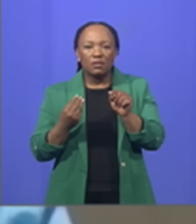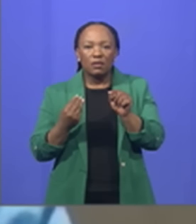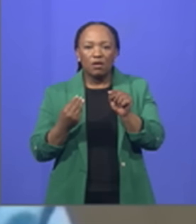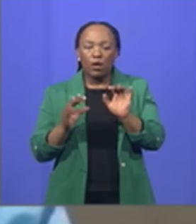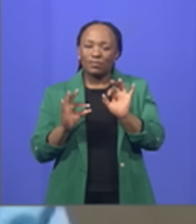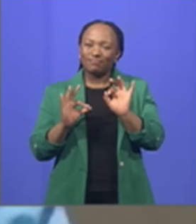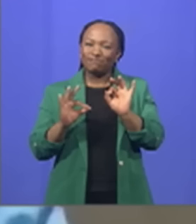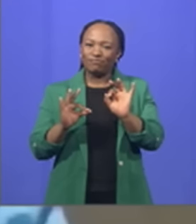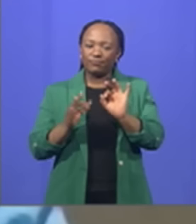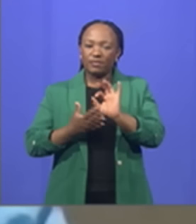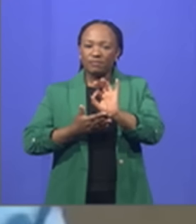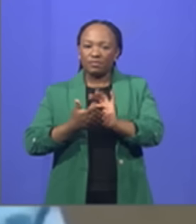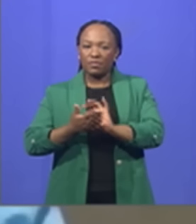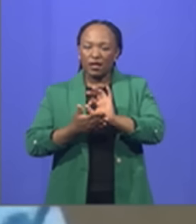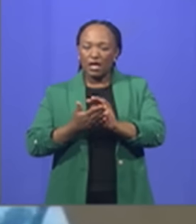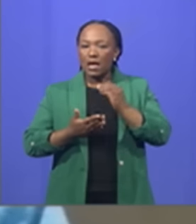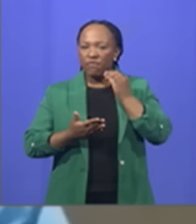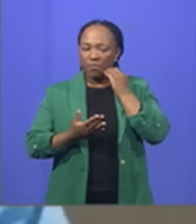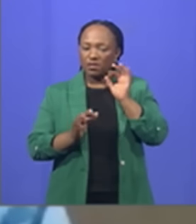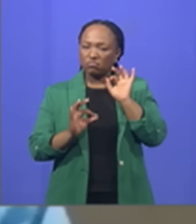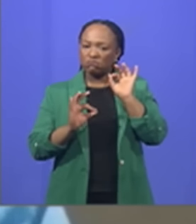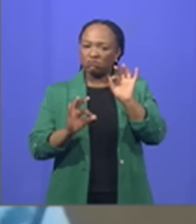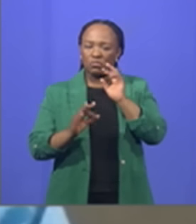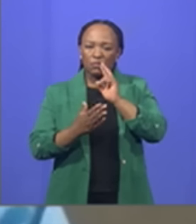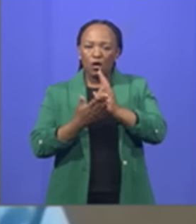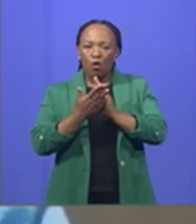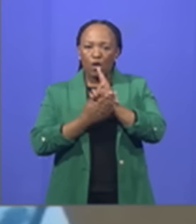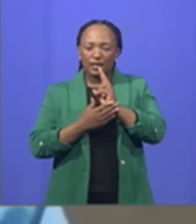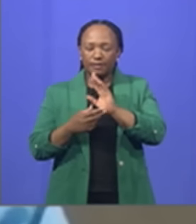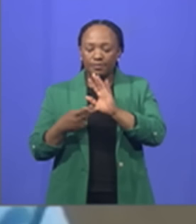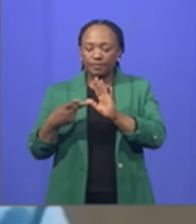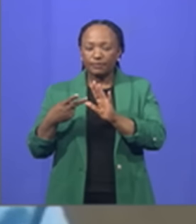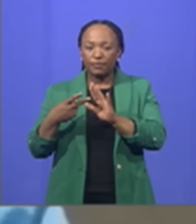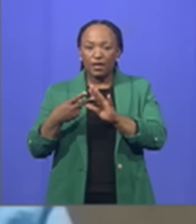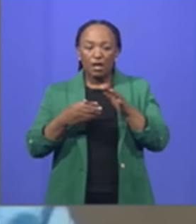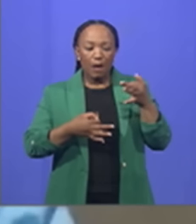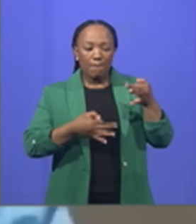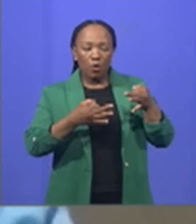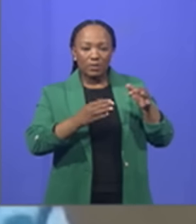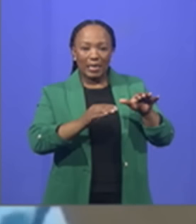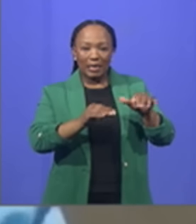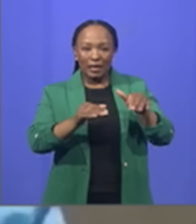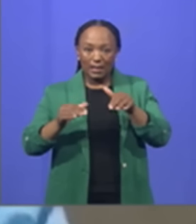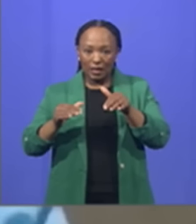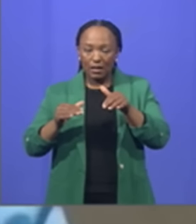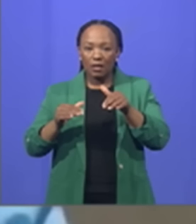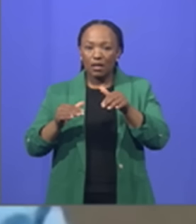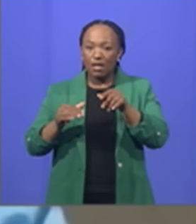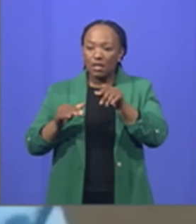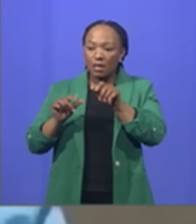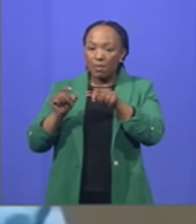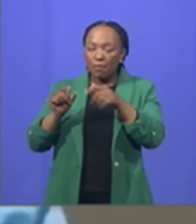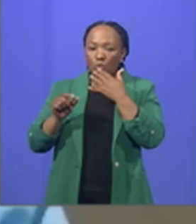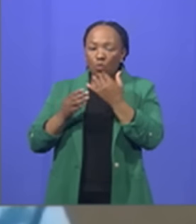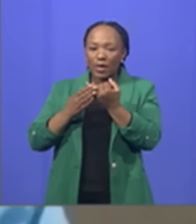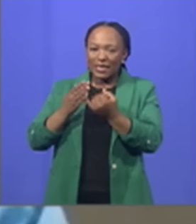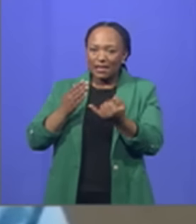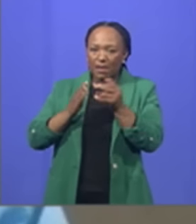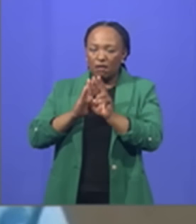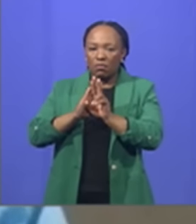a maleba. La bobedi ge mekgatlo ya dipolotiki ka moka le bonkgetheng ba ka boledišana ka potego